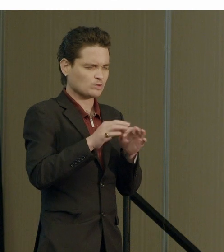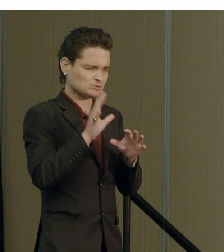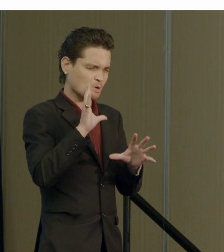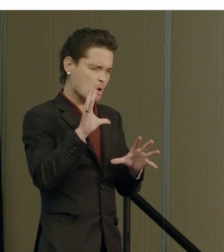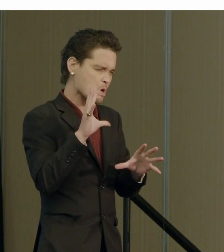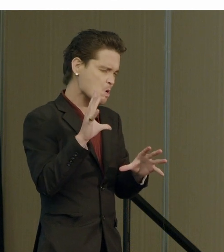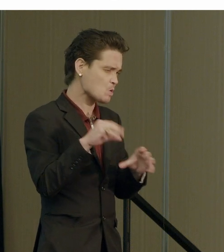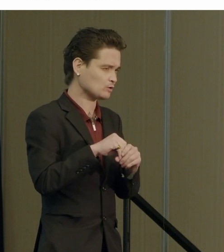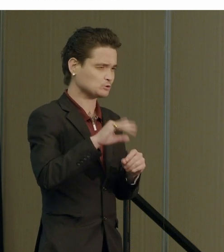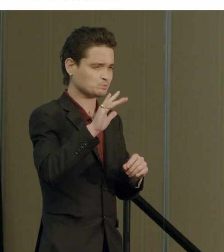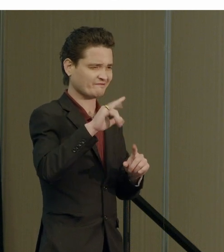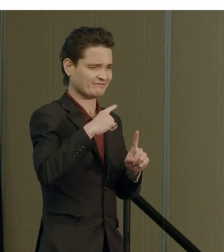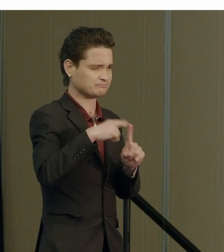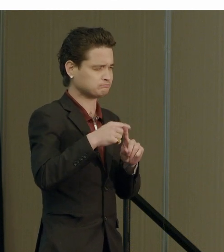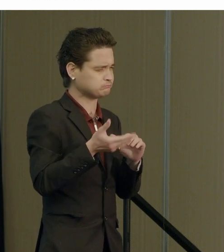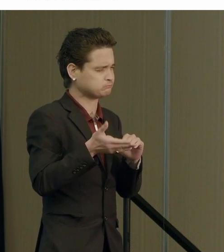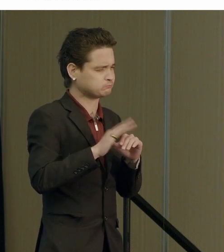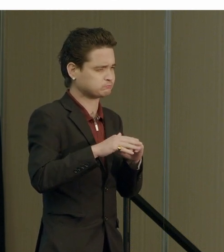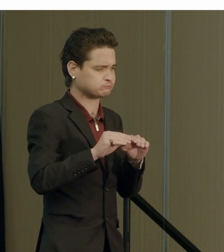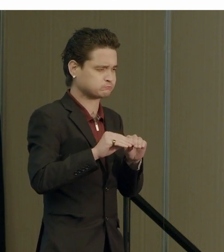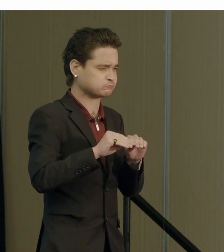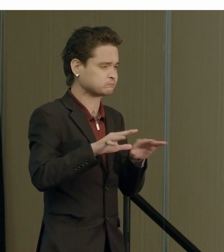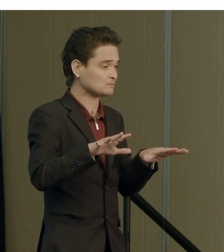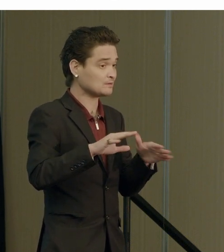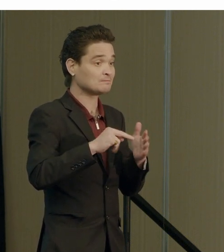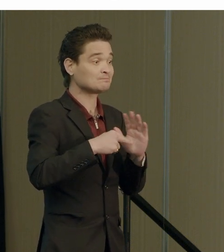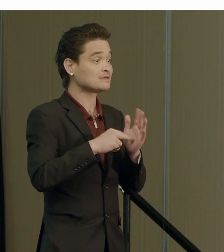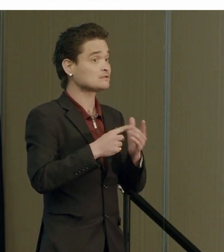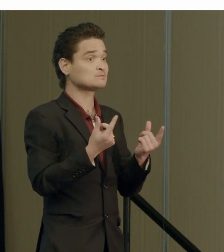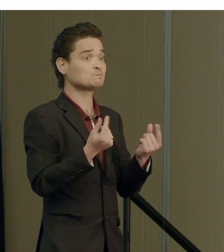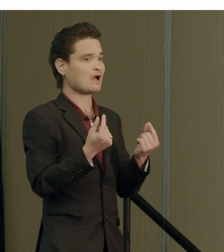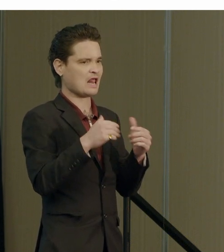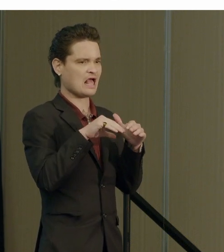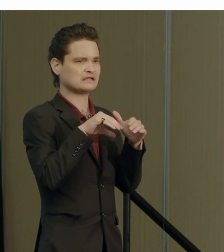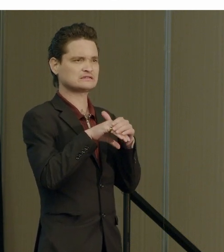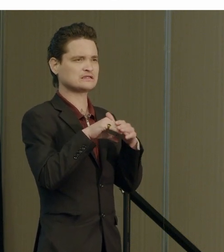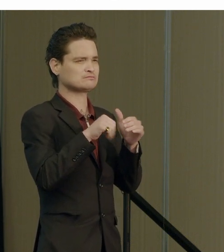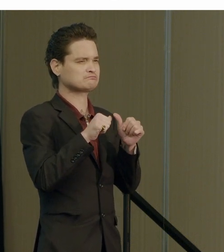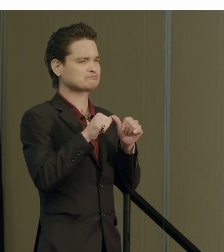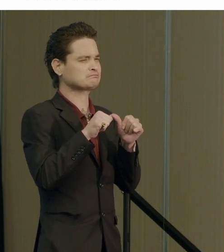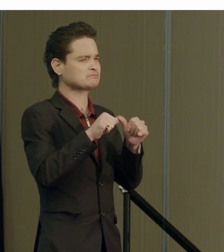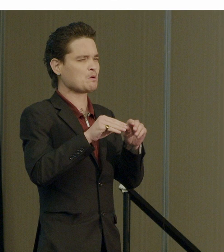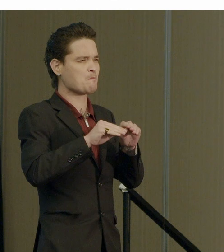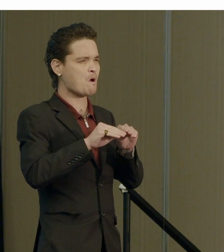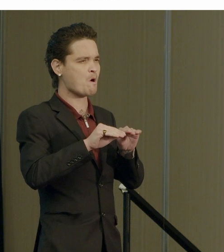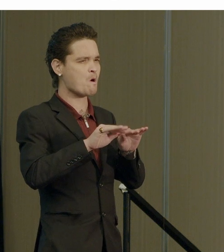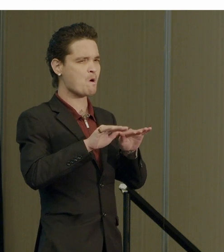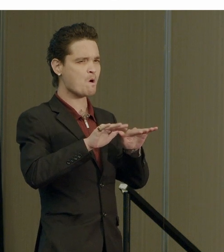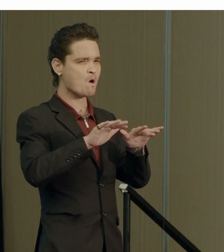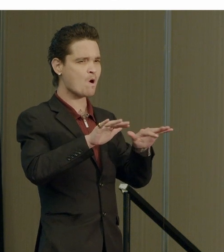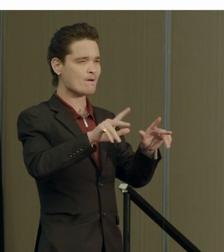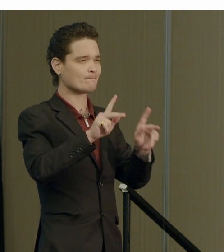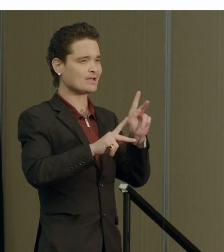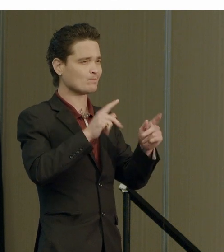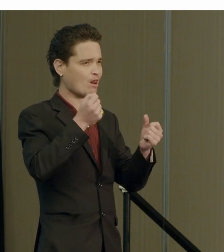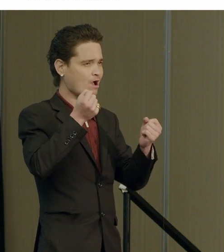accessible to a lot of users, global users. And with that, I'll pass it on to James, who's our engineering director. Thank